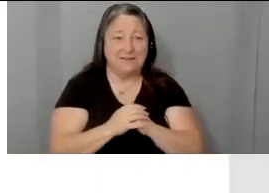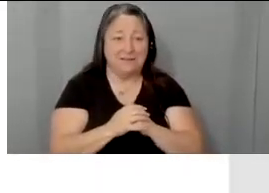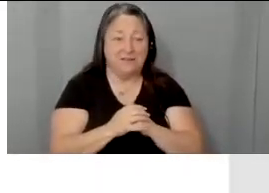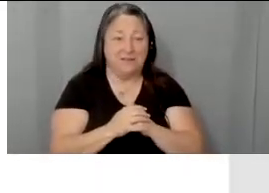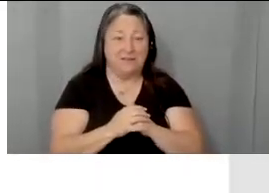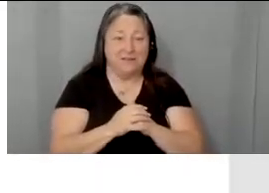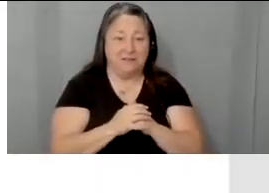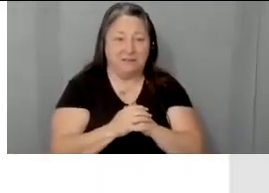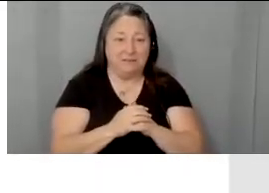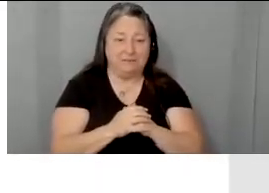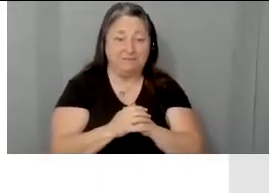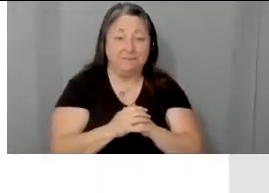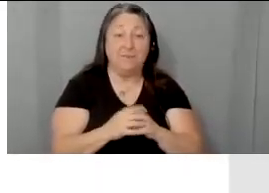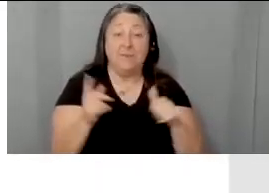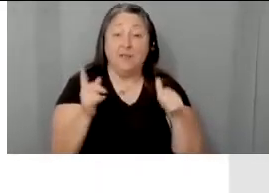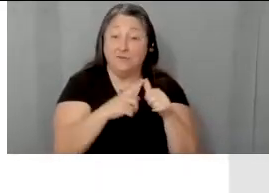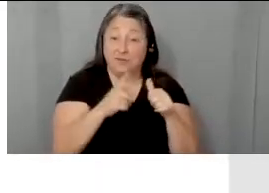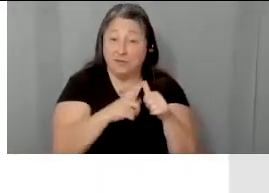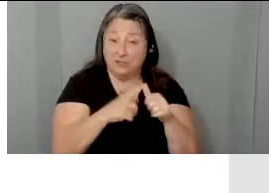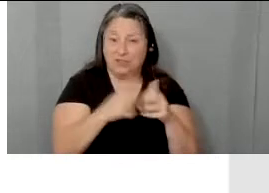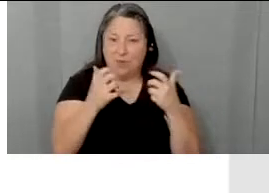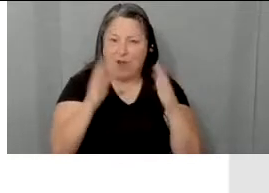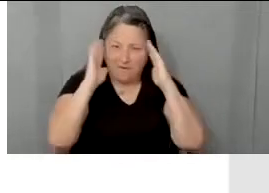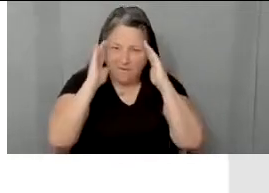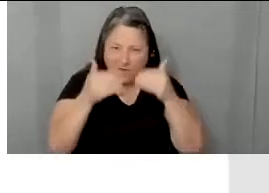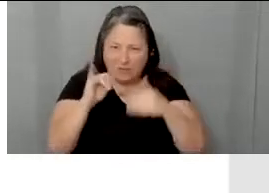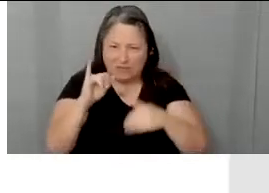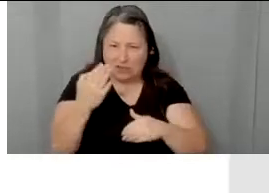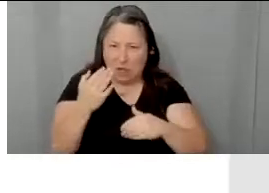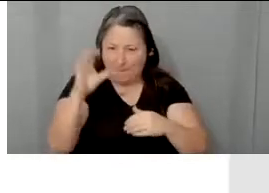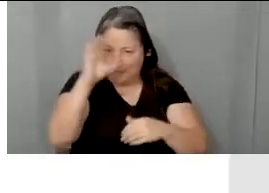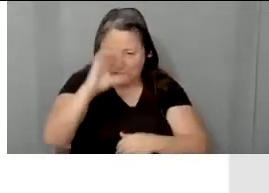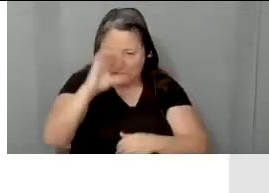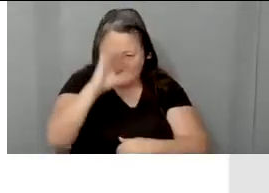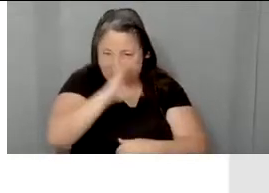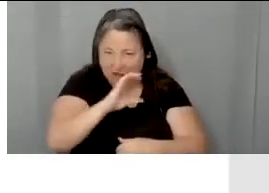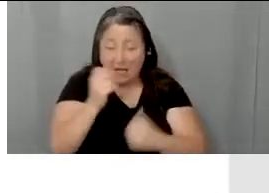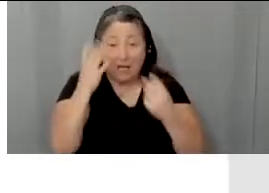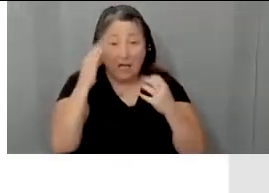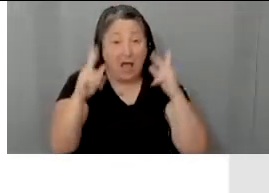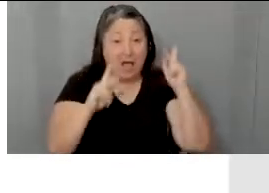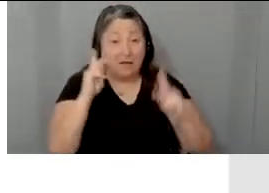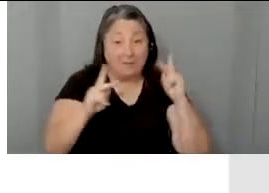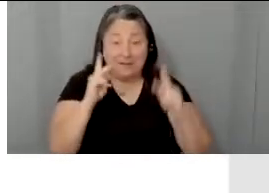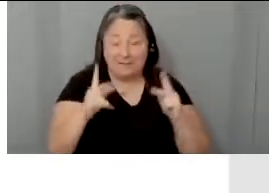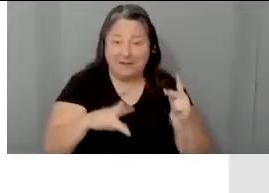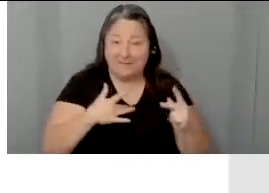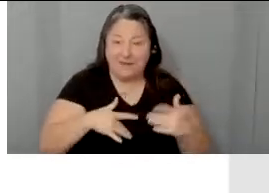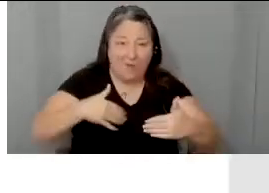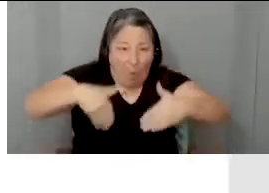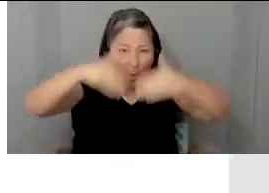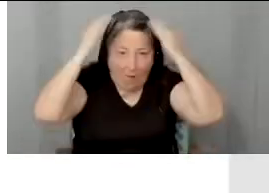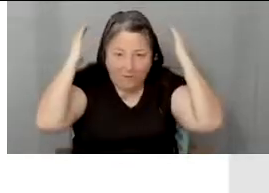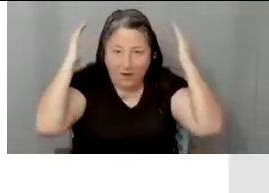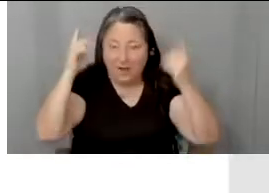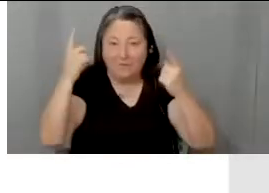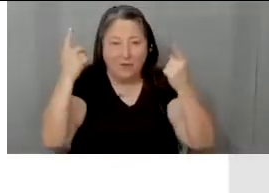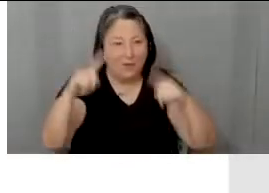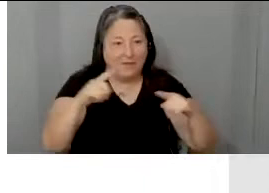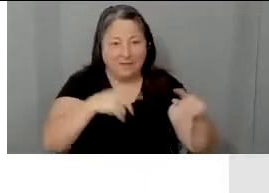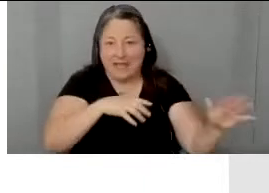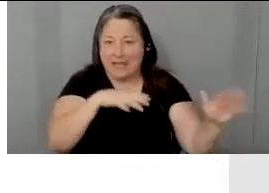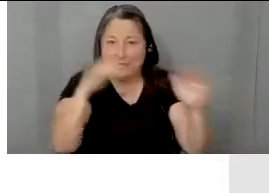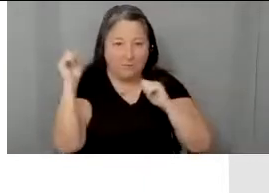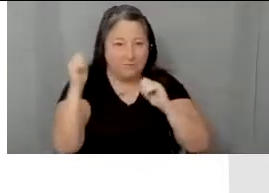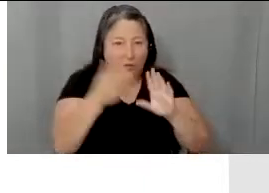So the first thing is you want to focus your job search. And a lot of people, they get overwhelmed when they leave a job. So they decide they're going